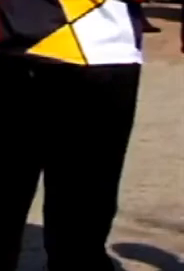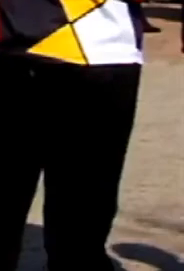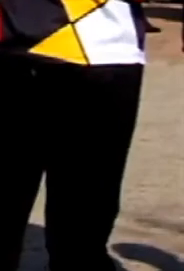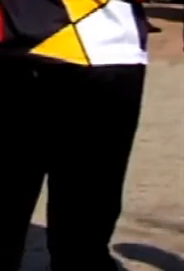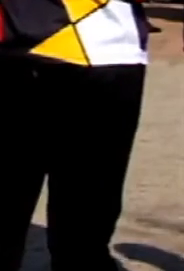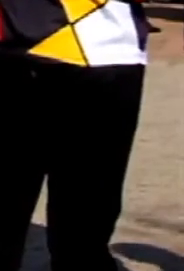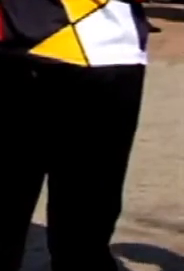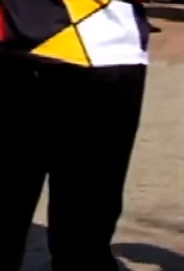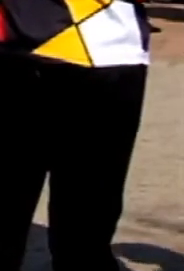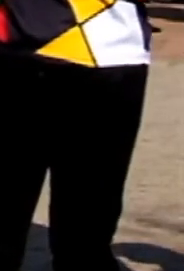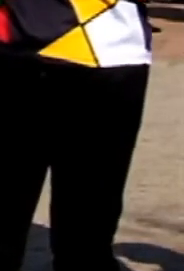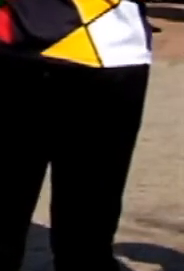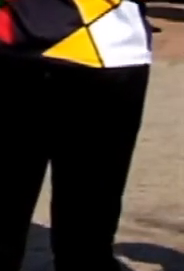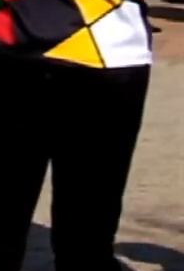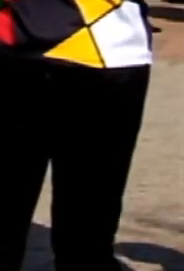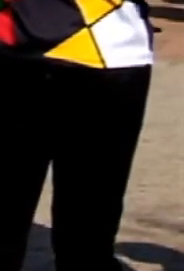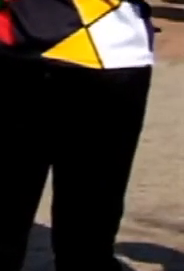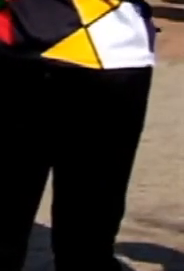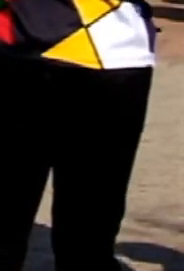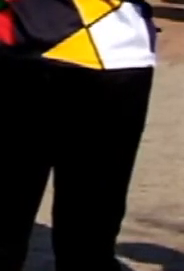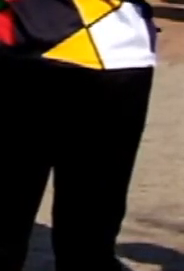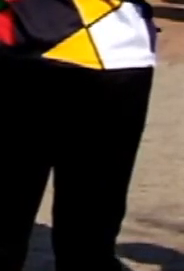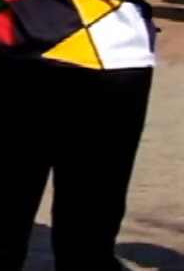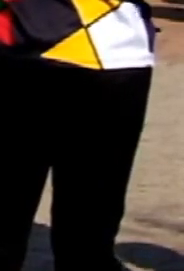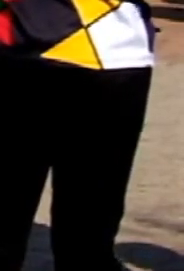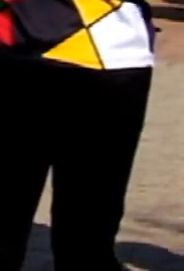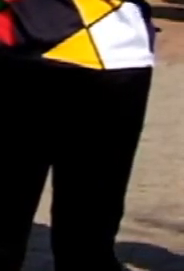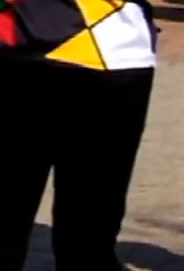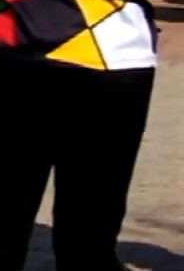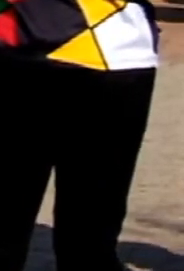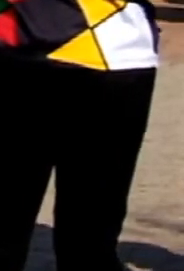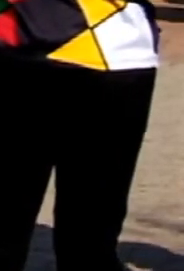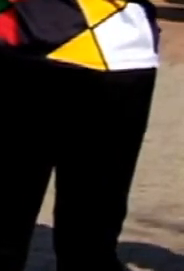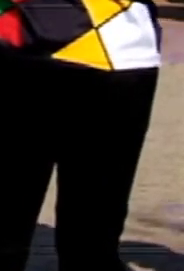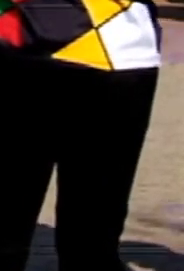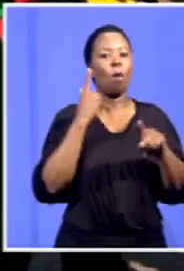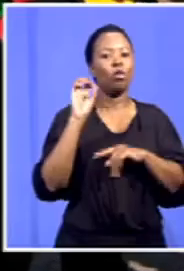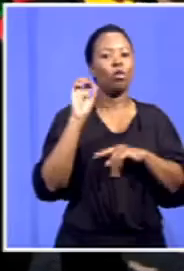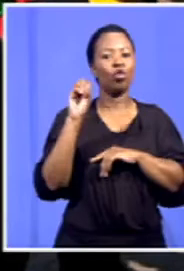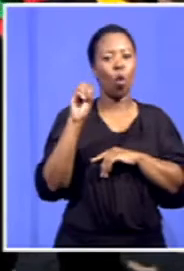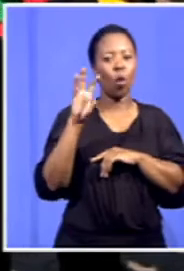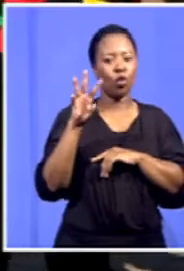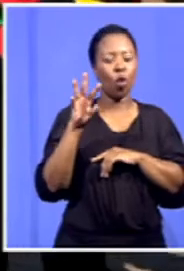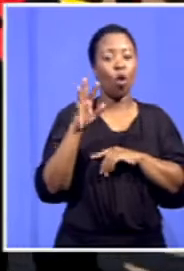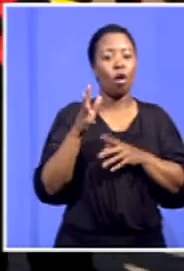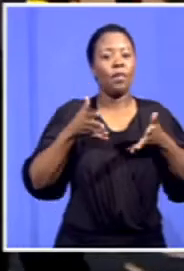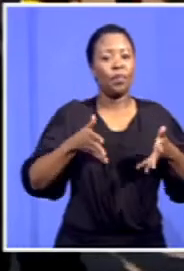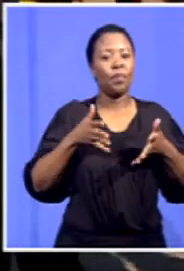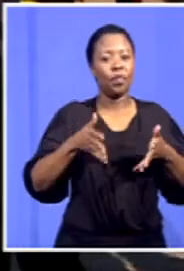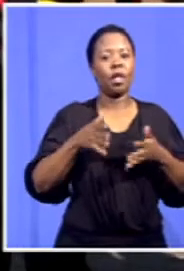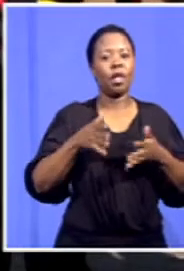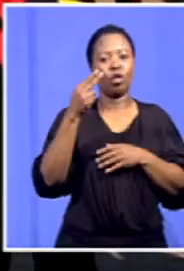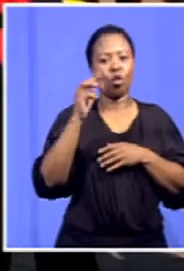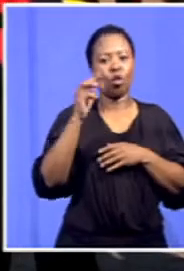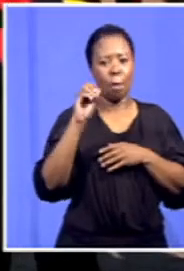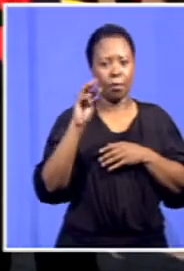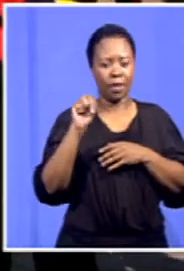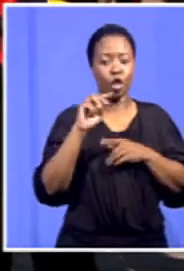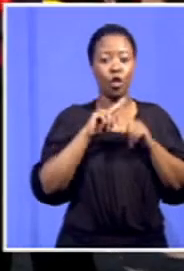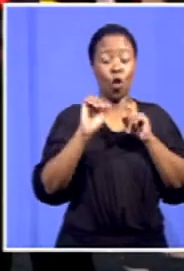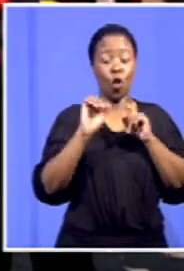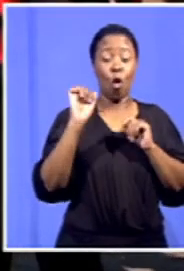Well, very good morning to Mkolis and of course to our SABC viewers. We're coming to you all the way from Soweto here at the Uncle Thomas Hall. And I think in your